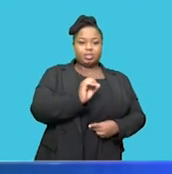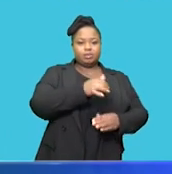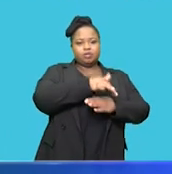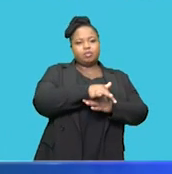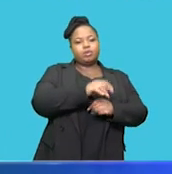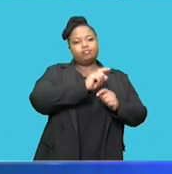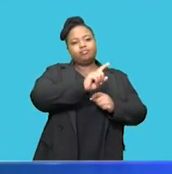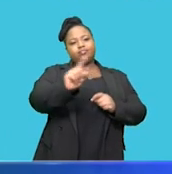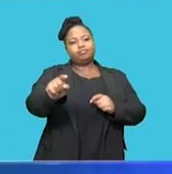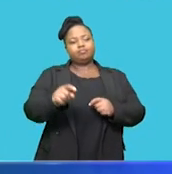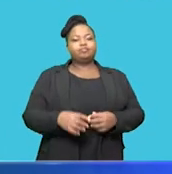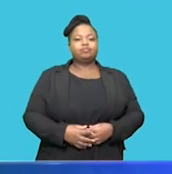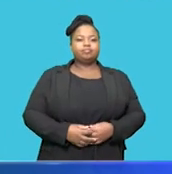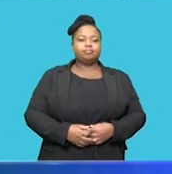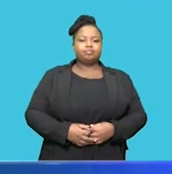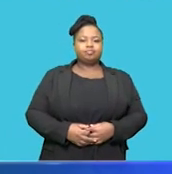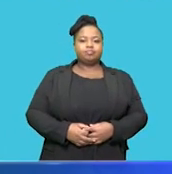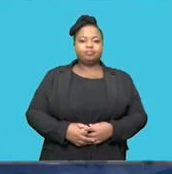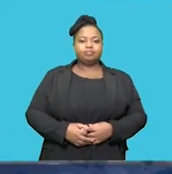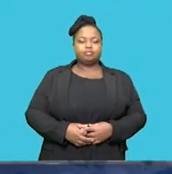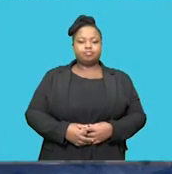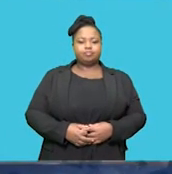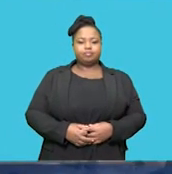abaphuma ezindaweni ezingomakhelwane.